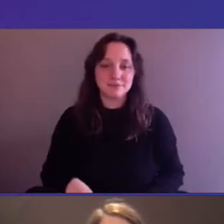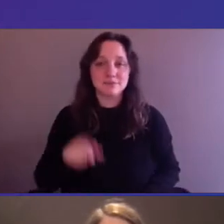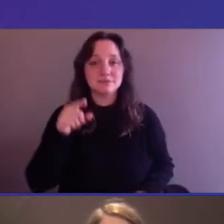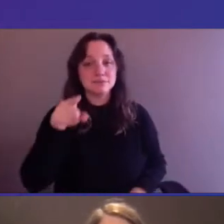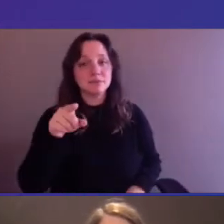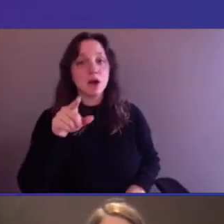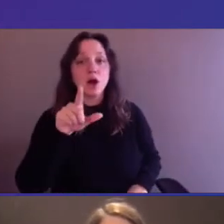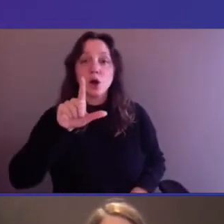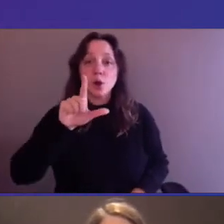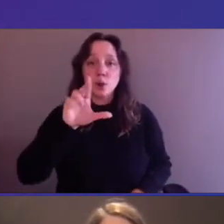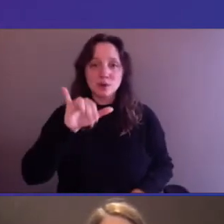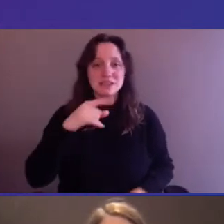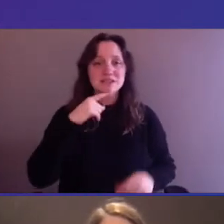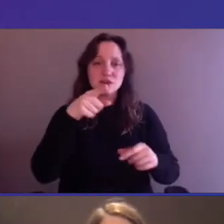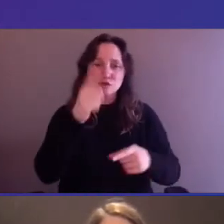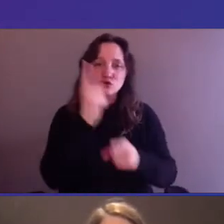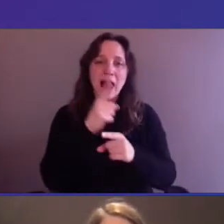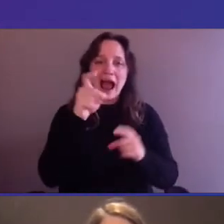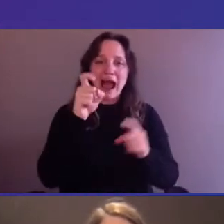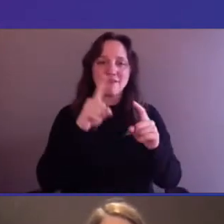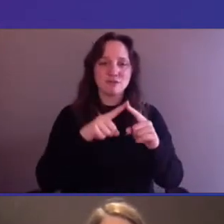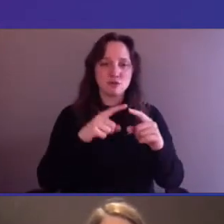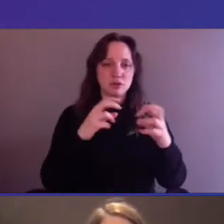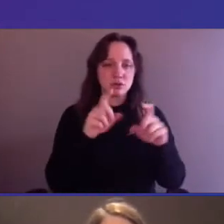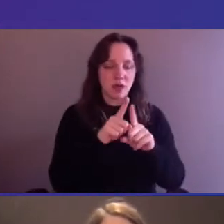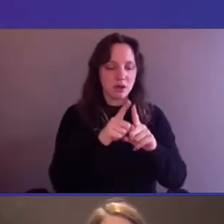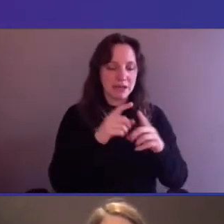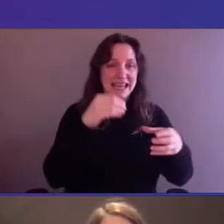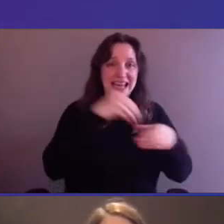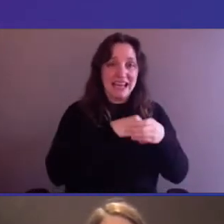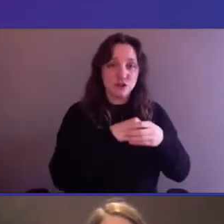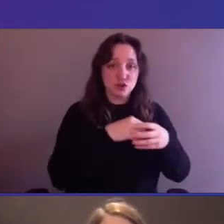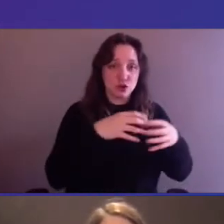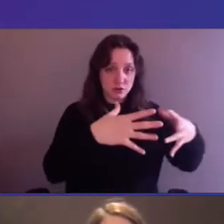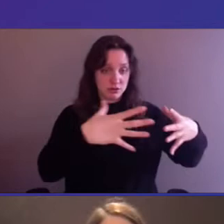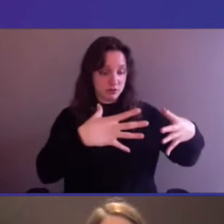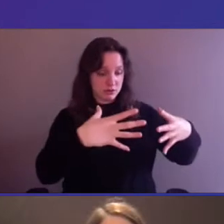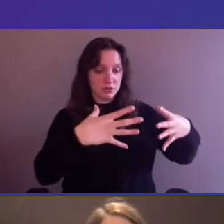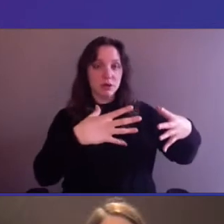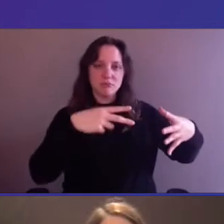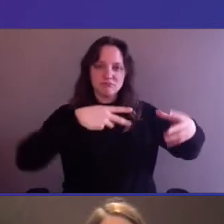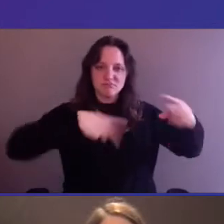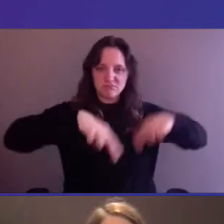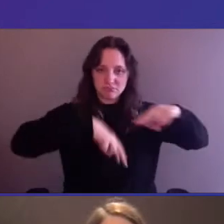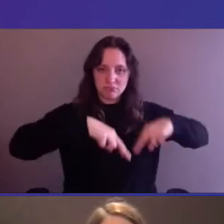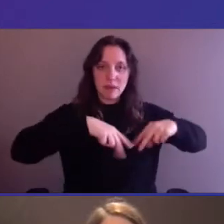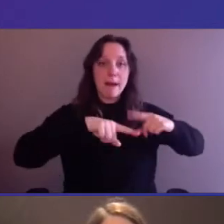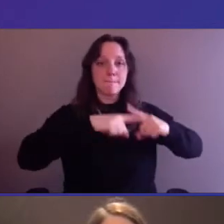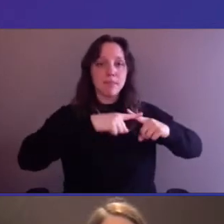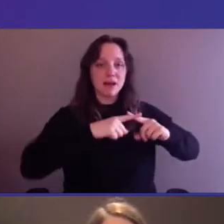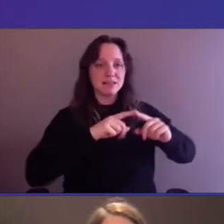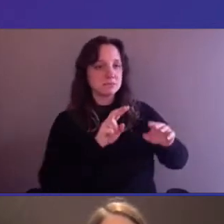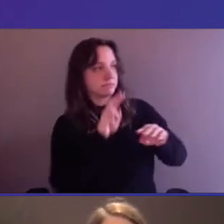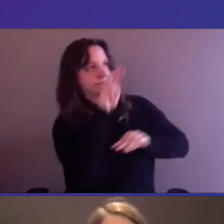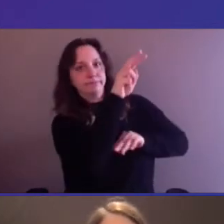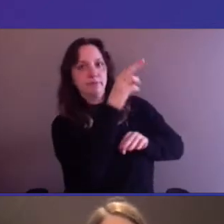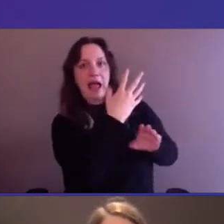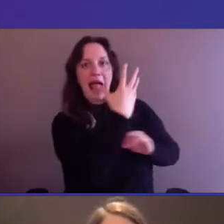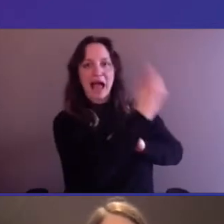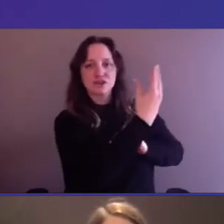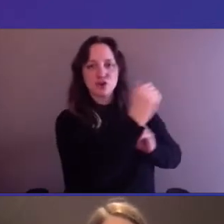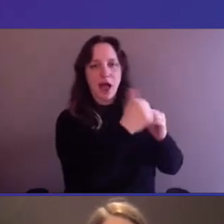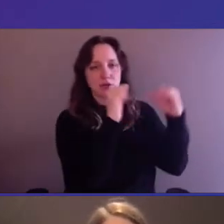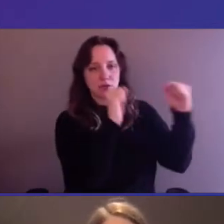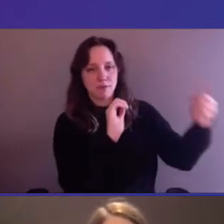about the internal, looking inside, and then also facing outwards, and building coalitions in both spaces. And we're going to talk more